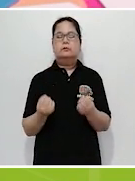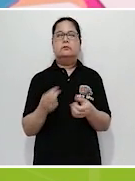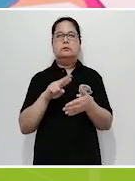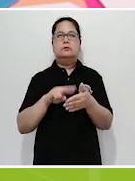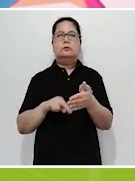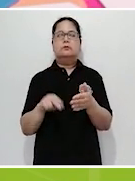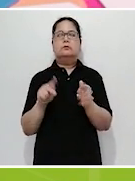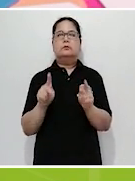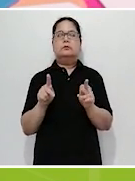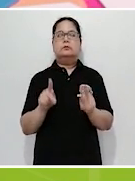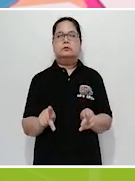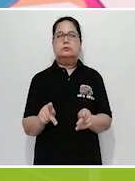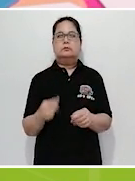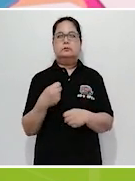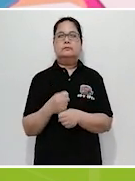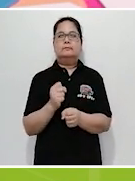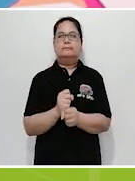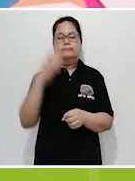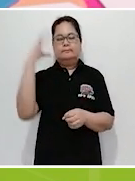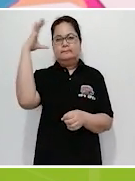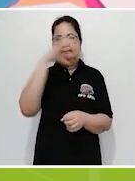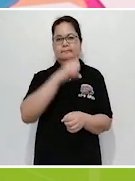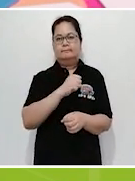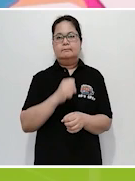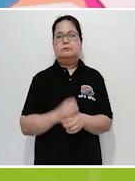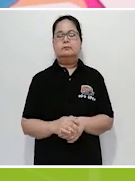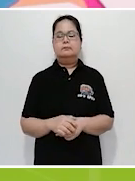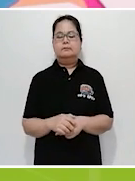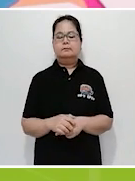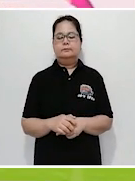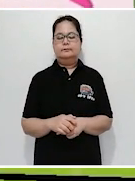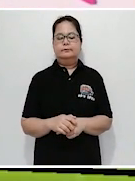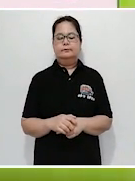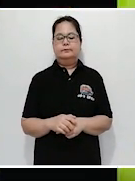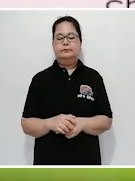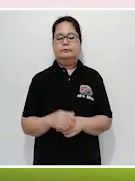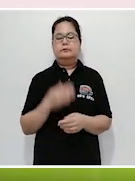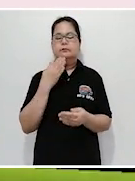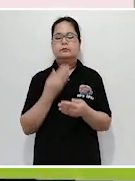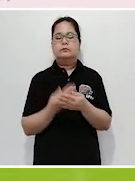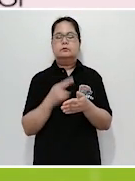question, how do readers make predictions?